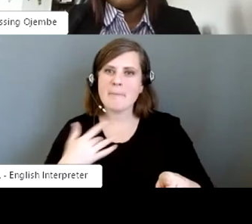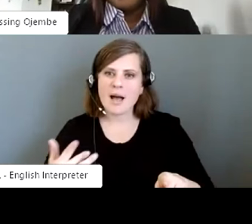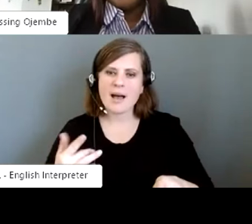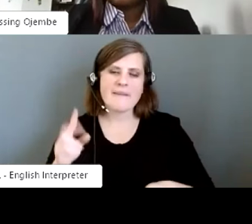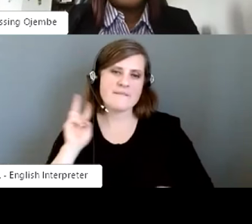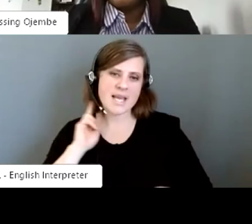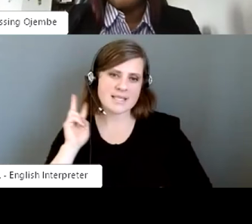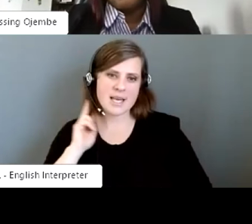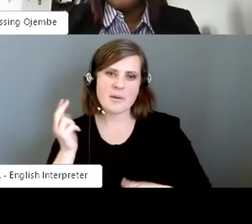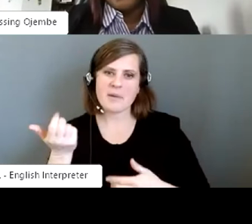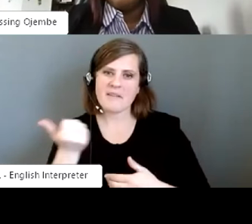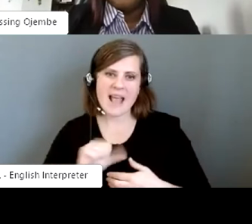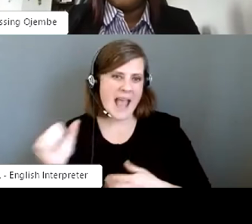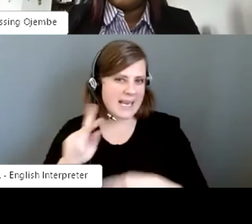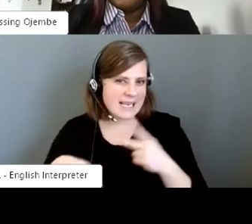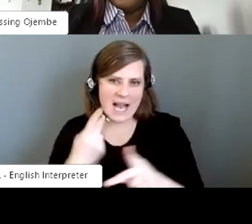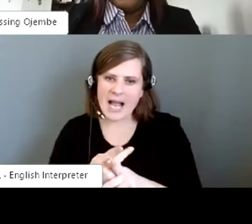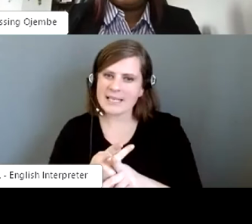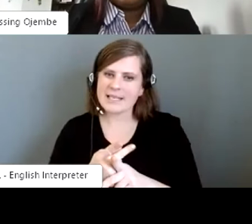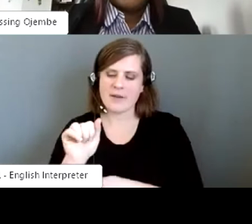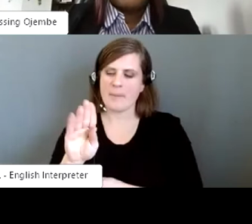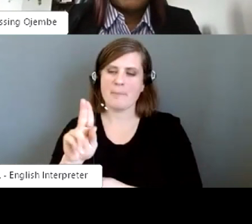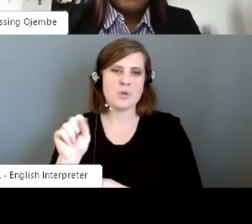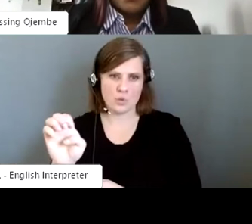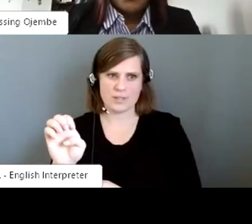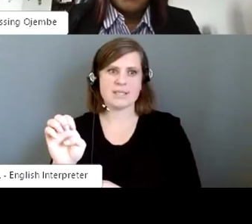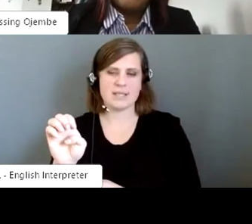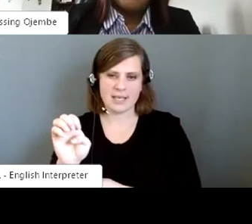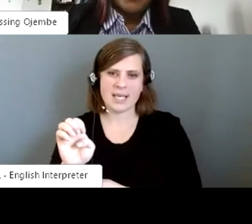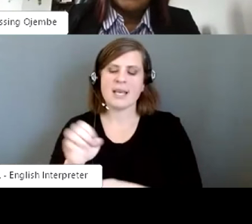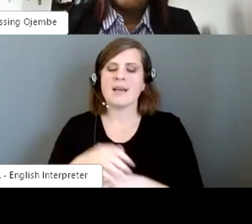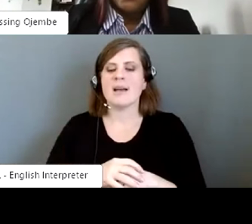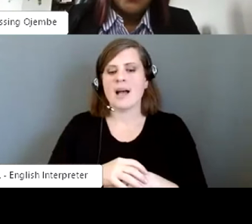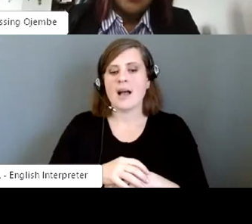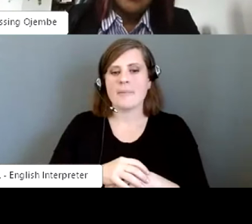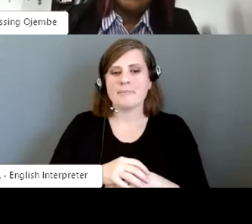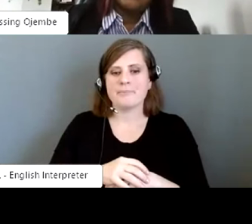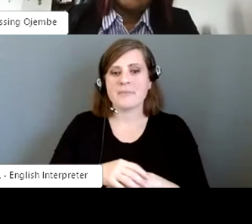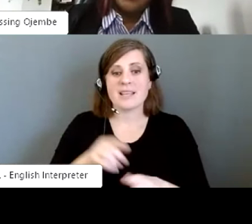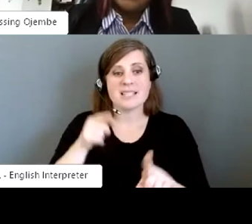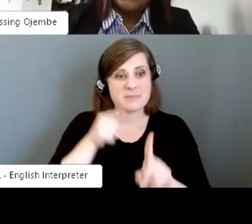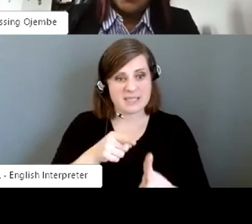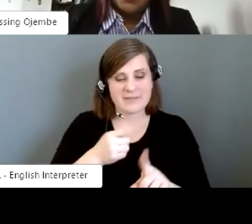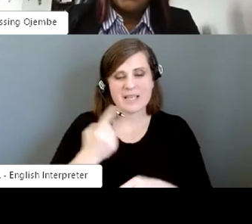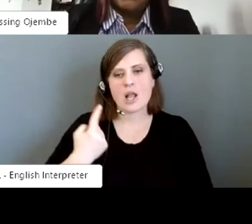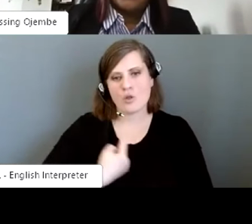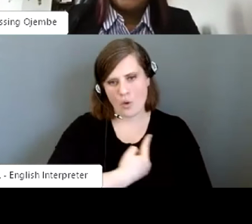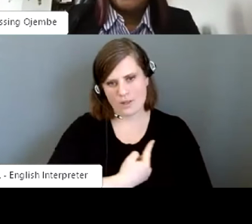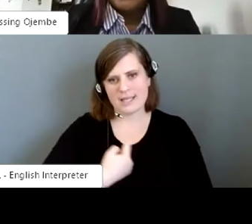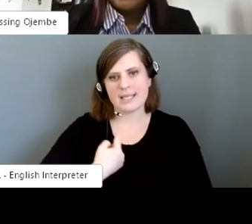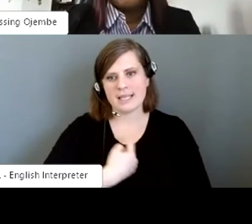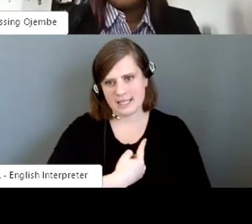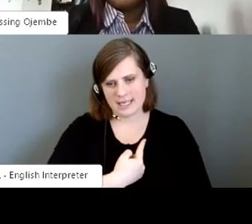victims of any type of elder abuse. And so specifically, the presence of loneliness was associated